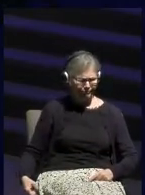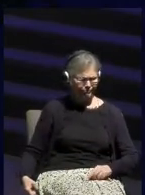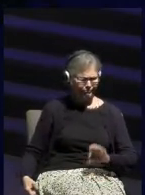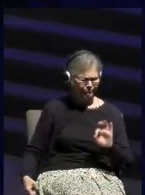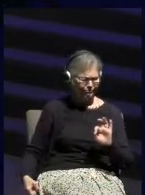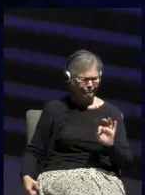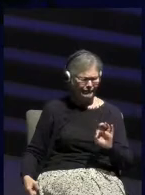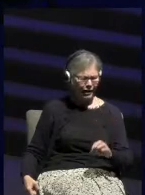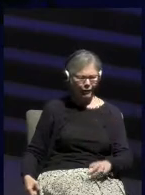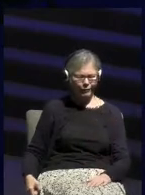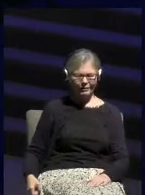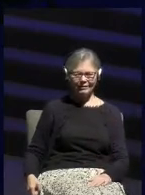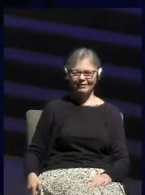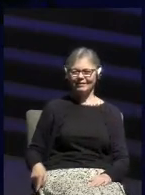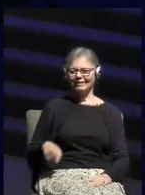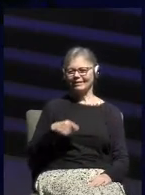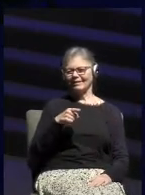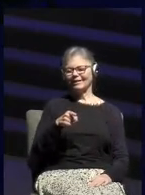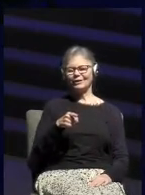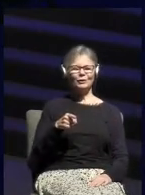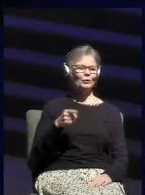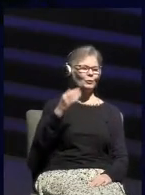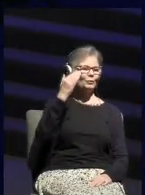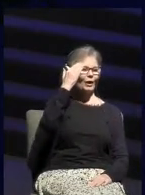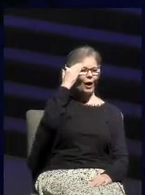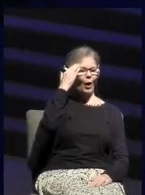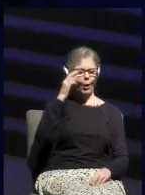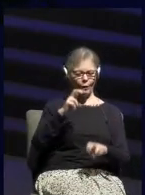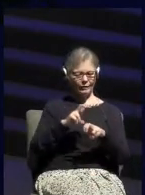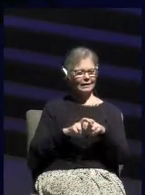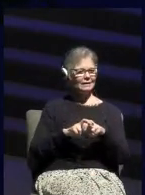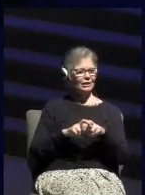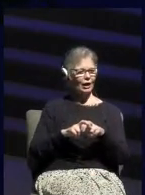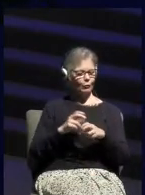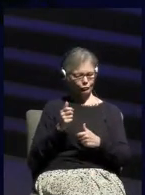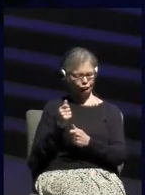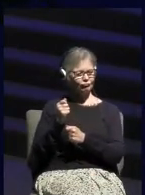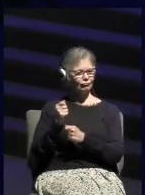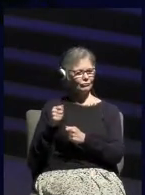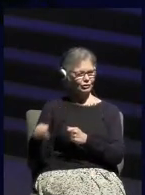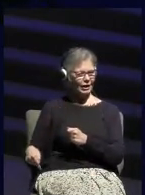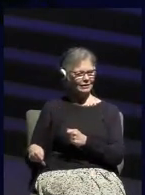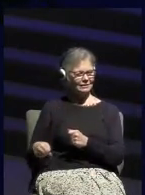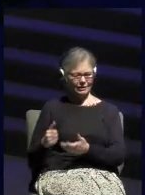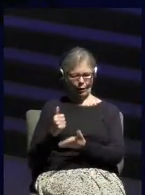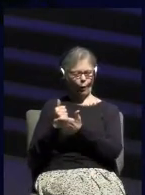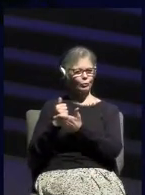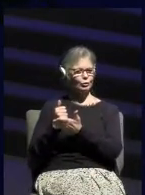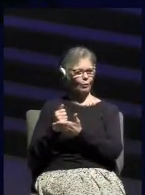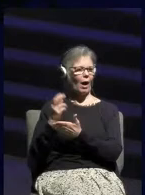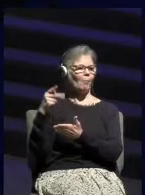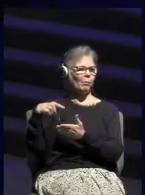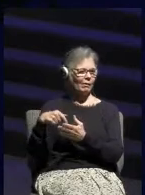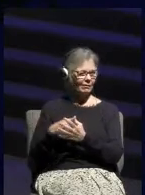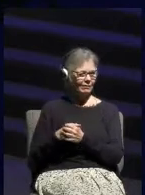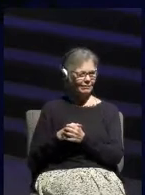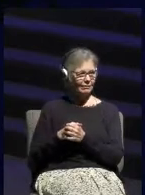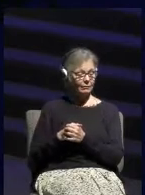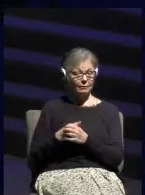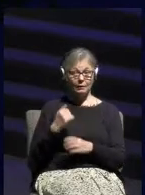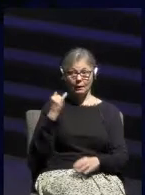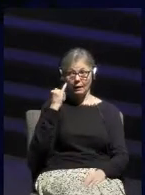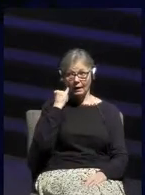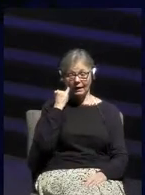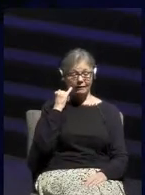Because you have come to live a lifestyle of trust in that chair. Now, if you had come